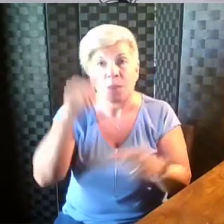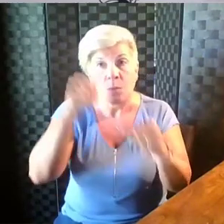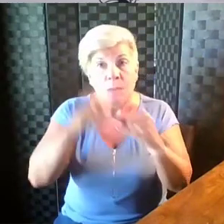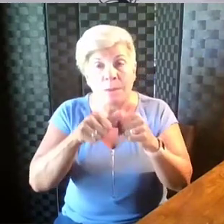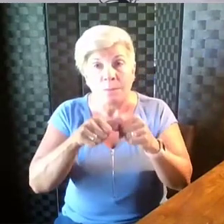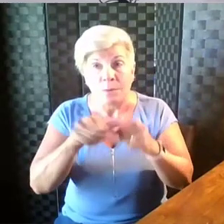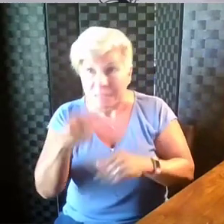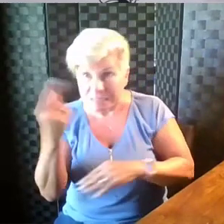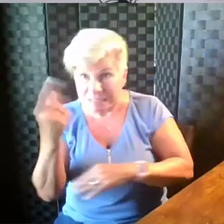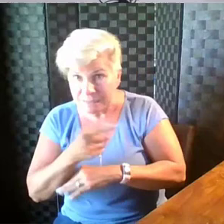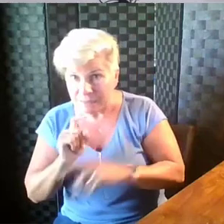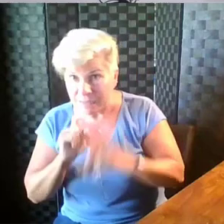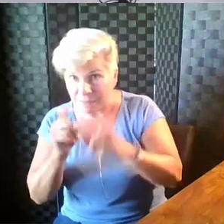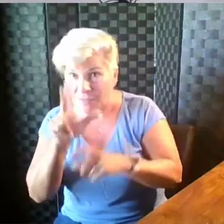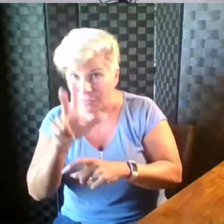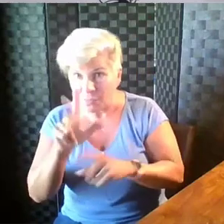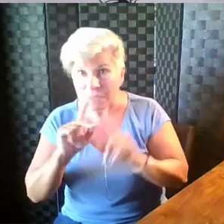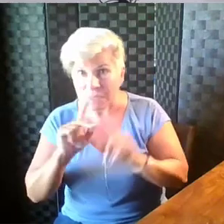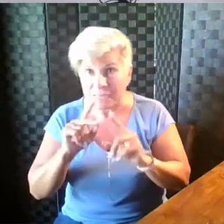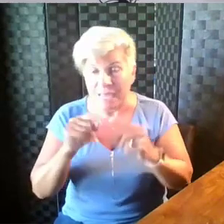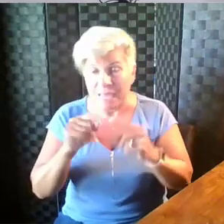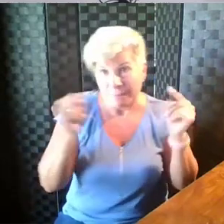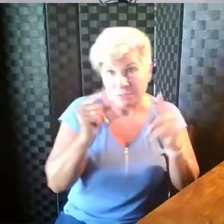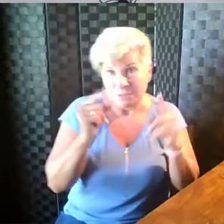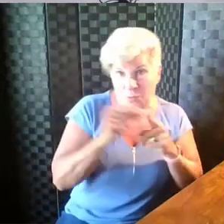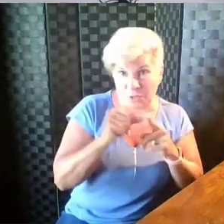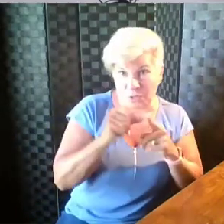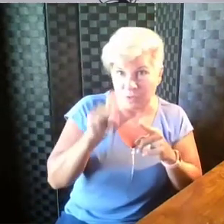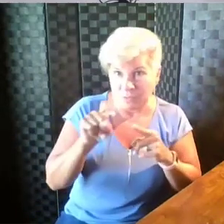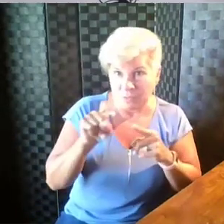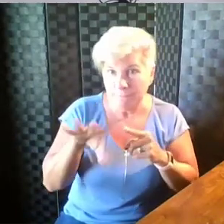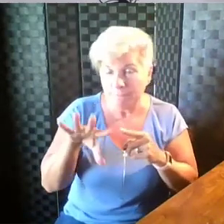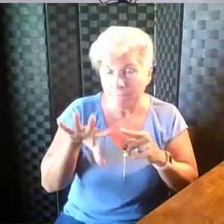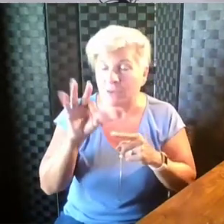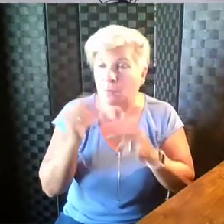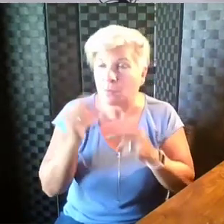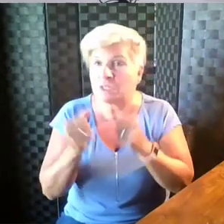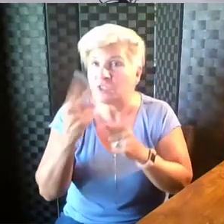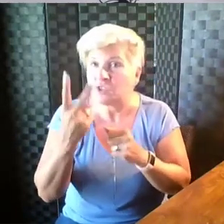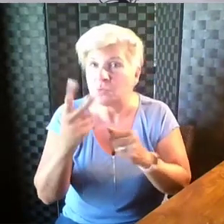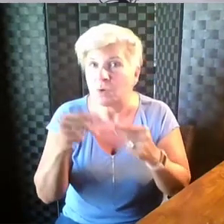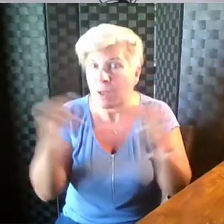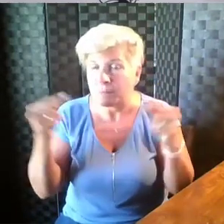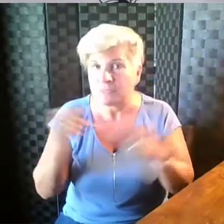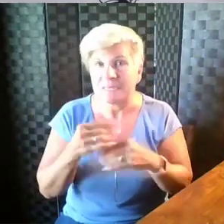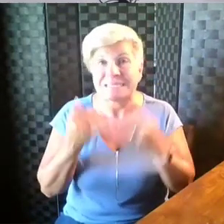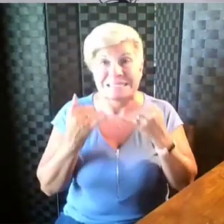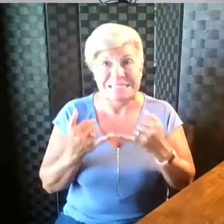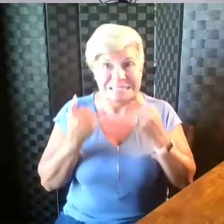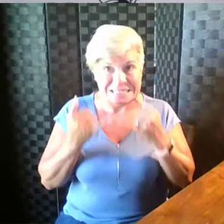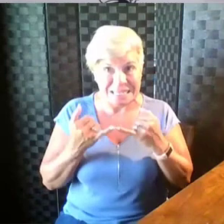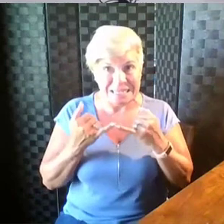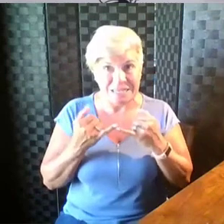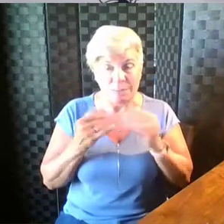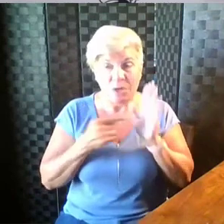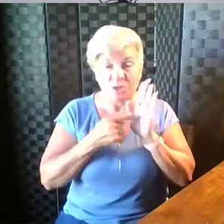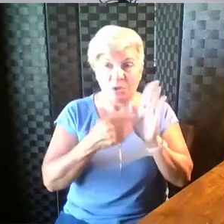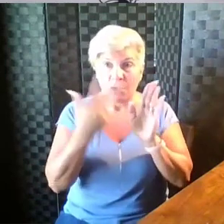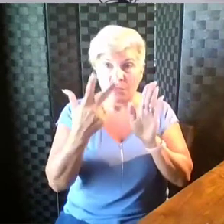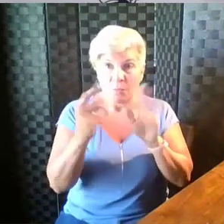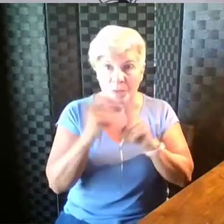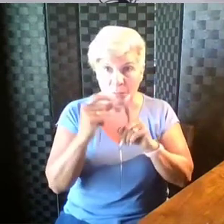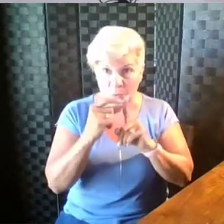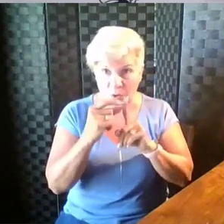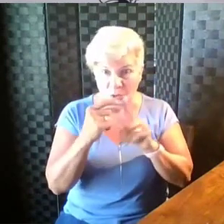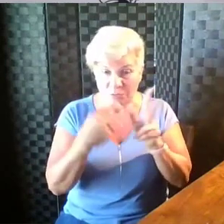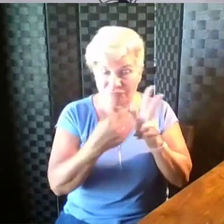antonyms and you had to pick out the 2 antonyms. So today I'm going to give you 3 words again and you're going to pick out the 2 words that are